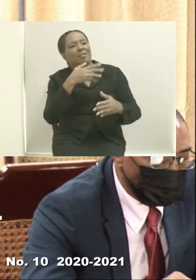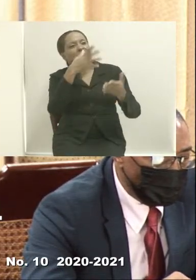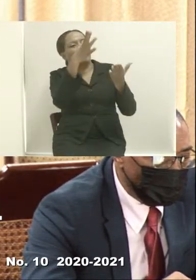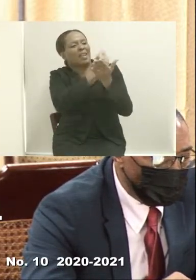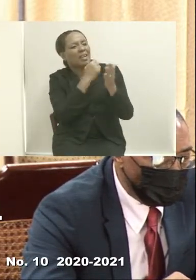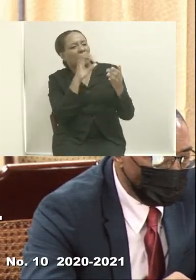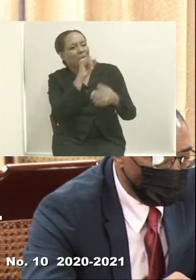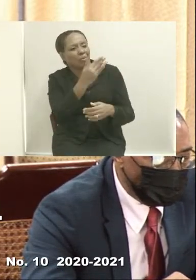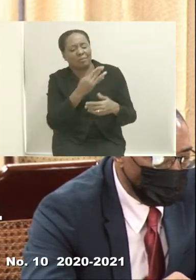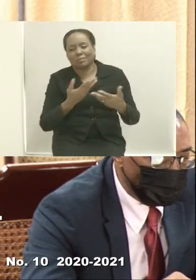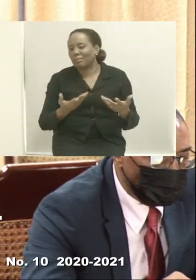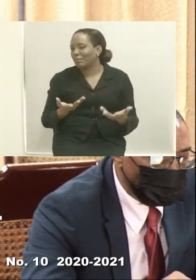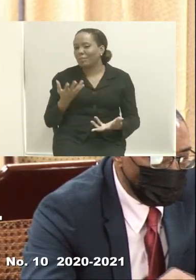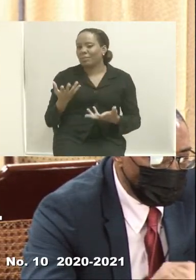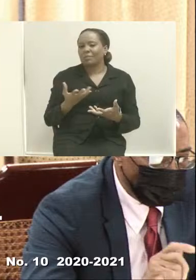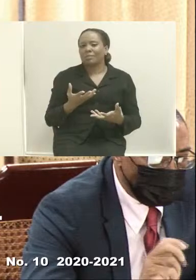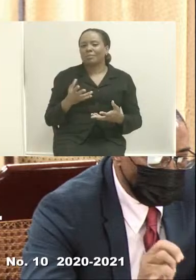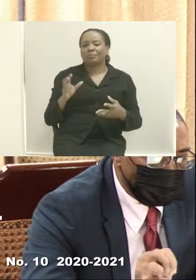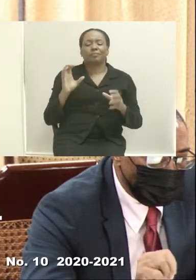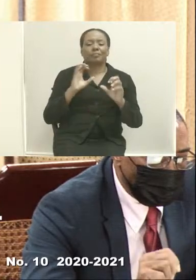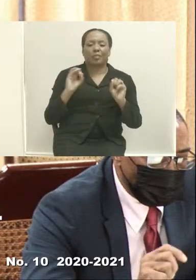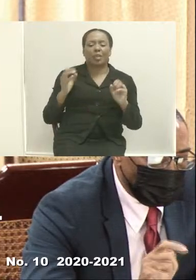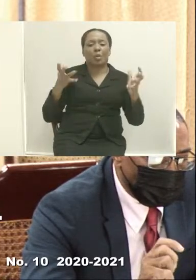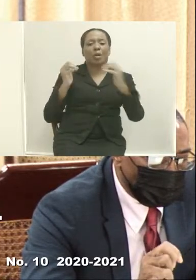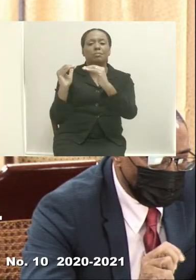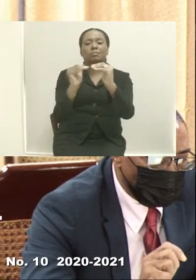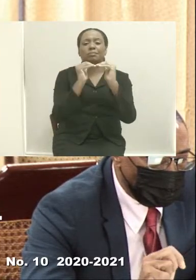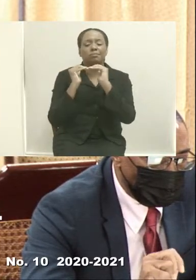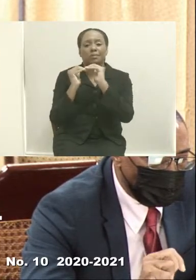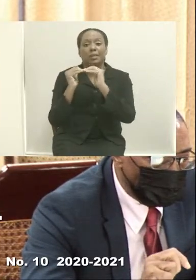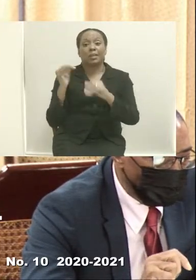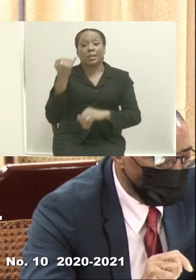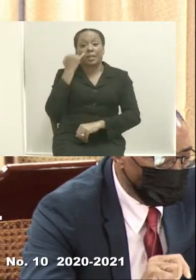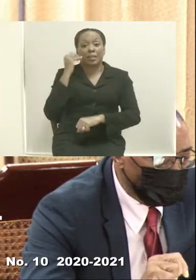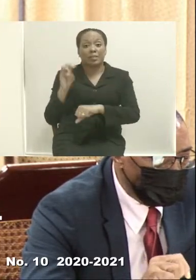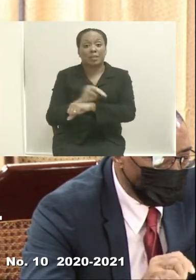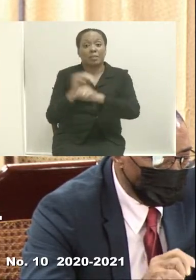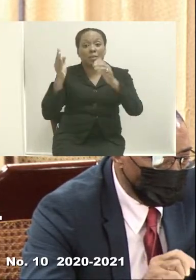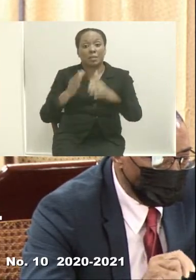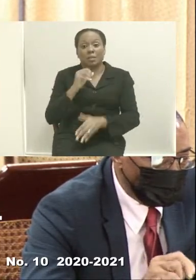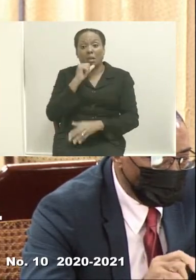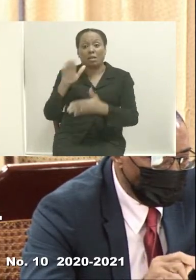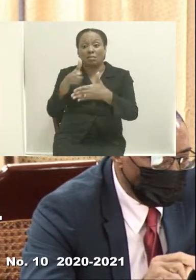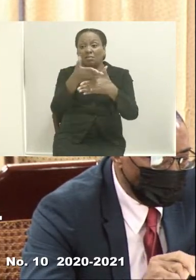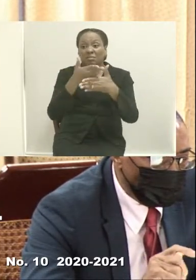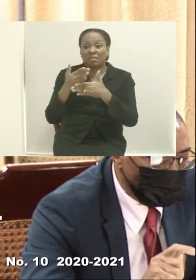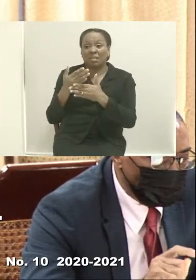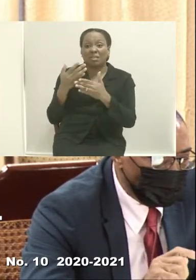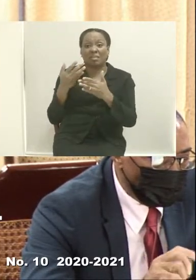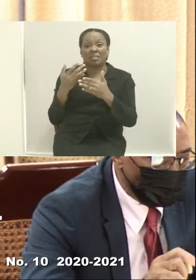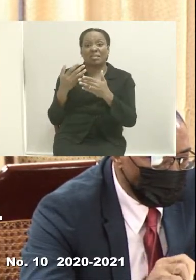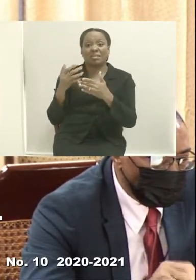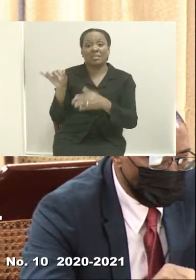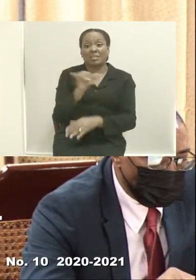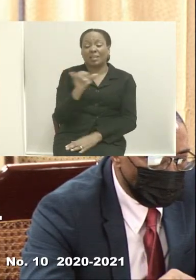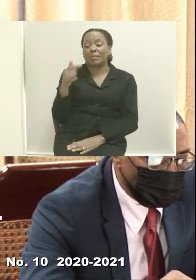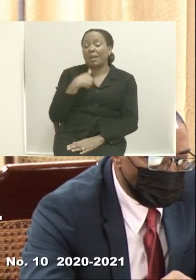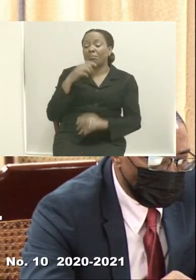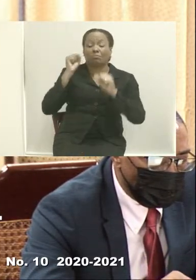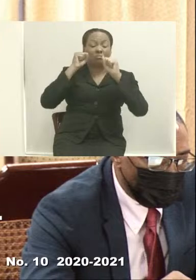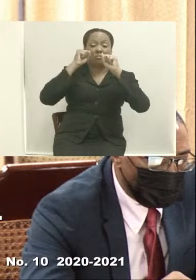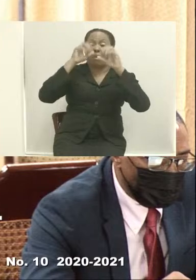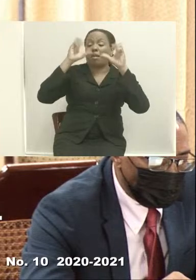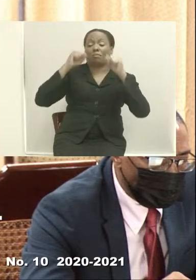of smaller interests in this country. And if the minister does not share that perspective with me, I would be shocked. I would be more surprised, and I would urge